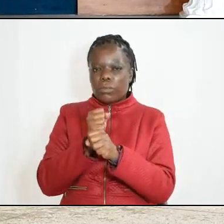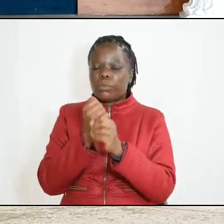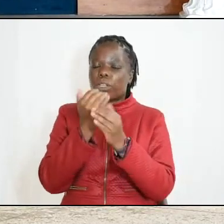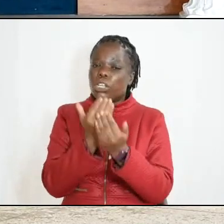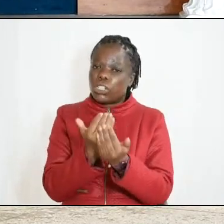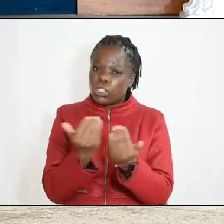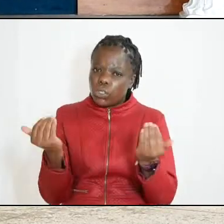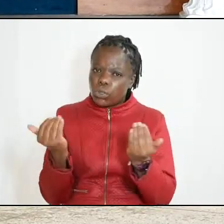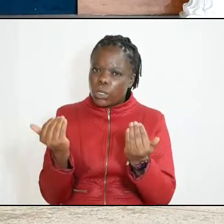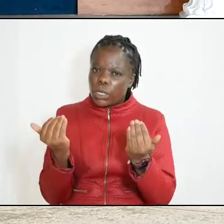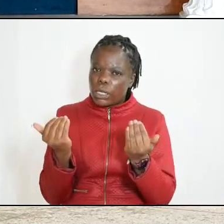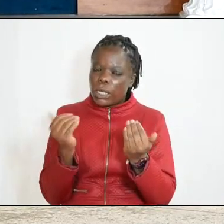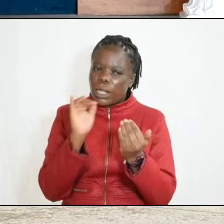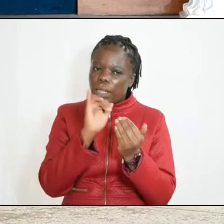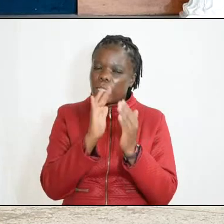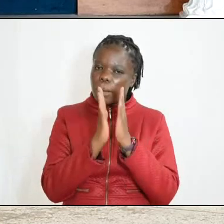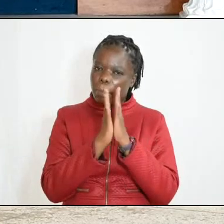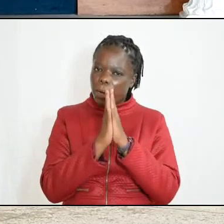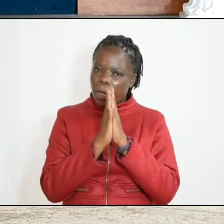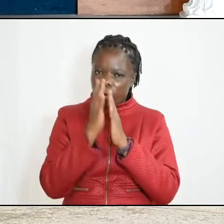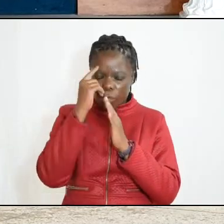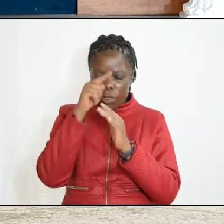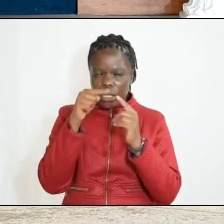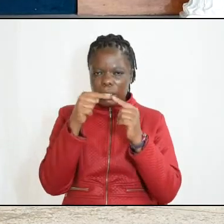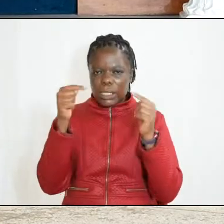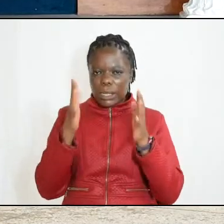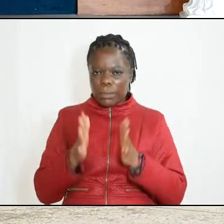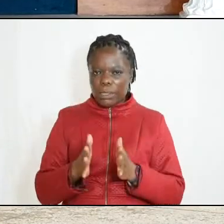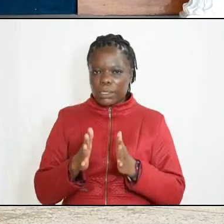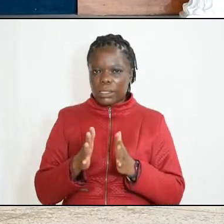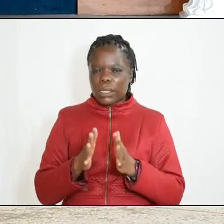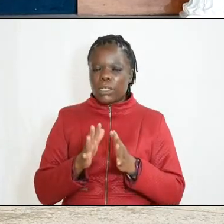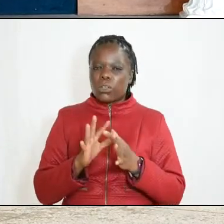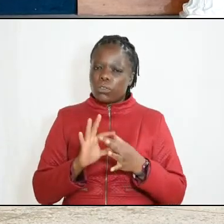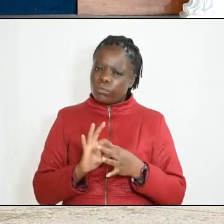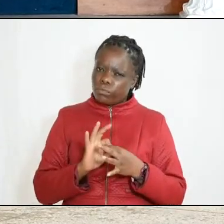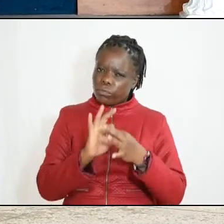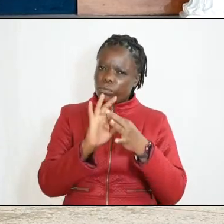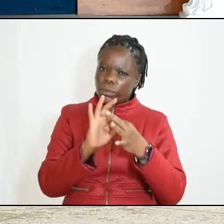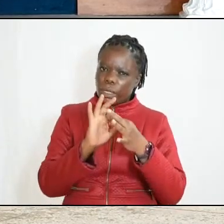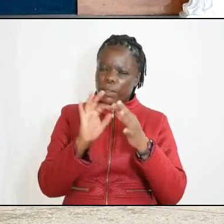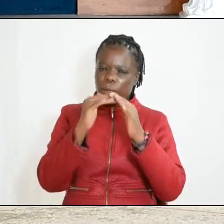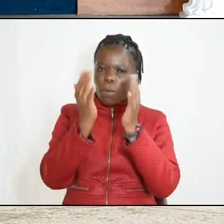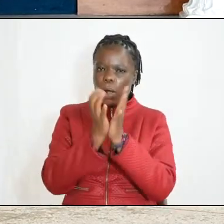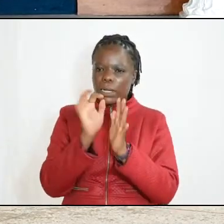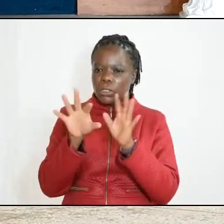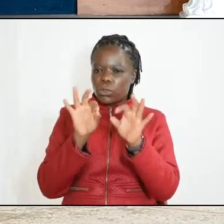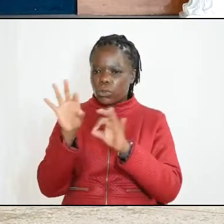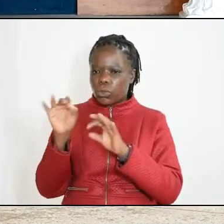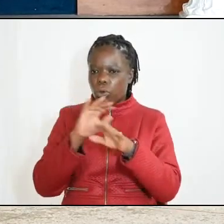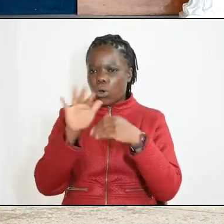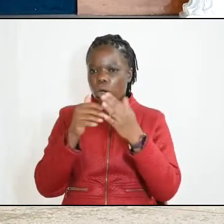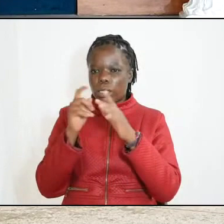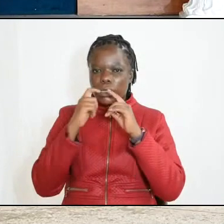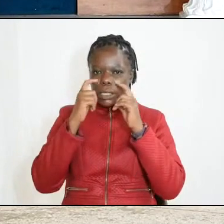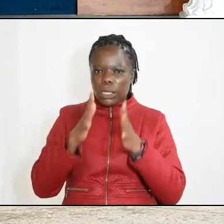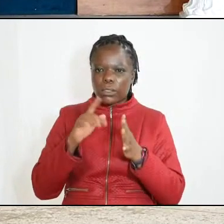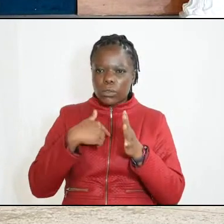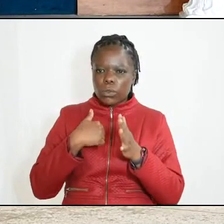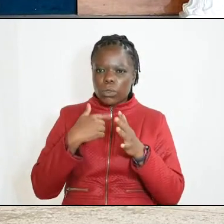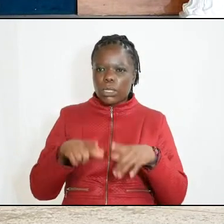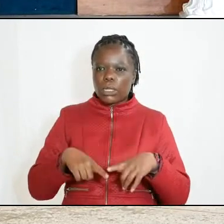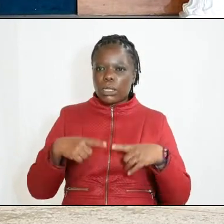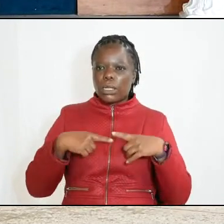Children, that prayer by Jesus for his enemies embraced the world. It took in every sinner who lived or should have